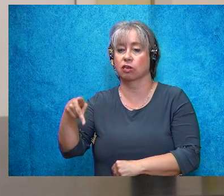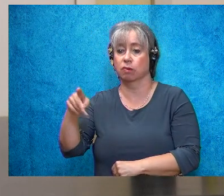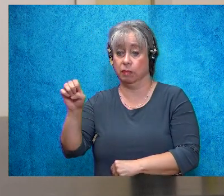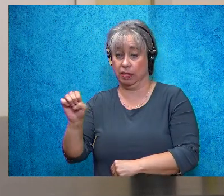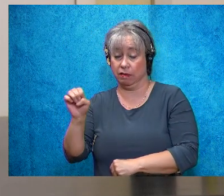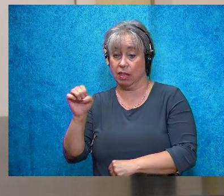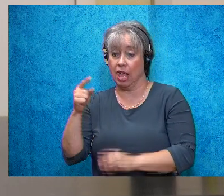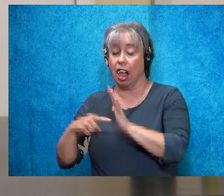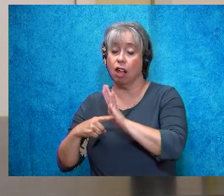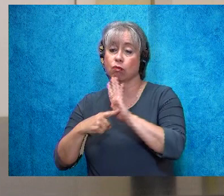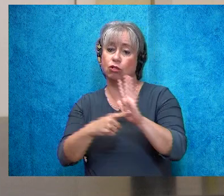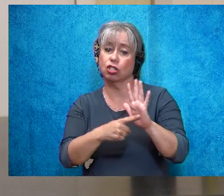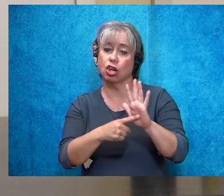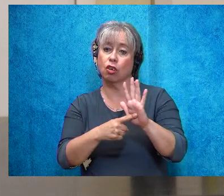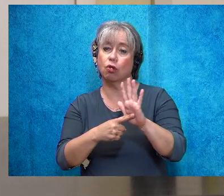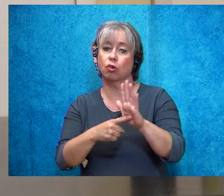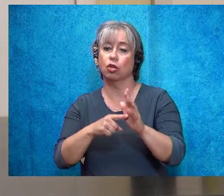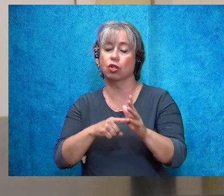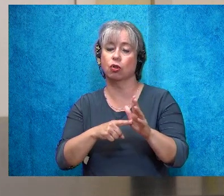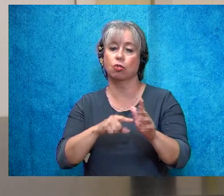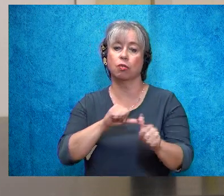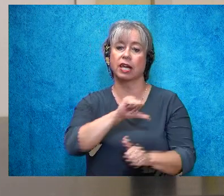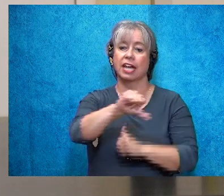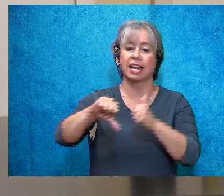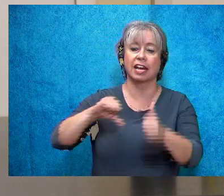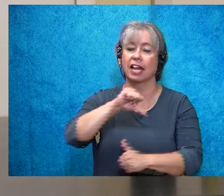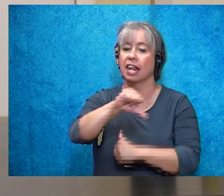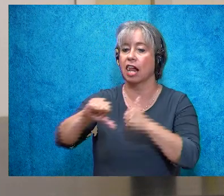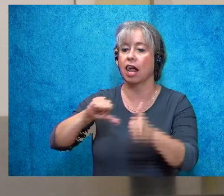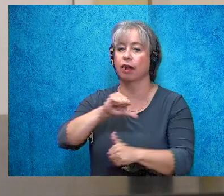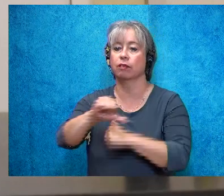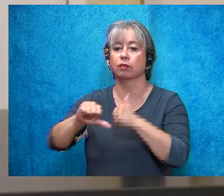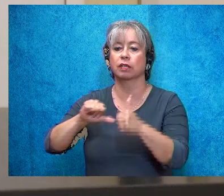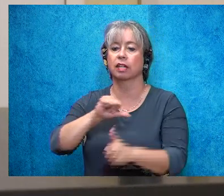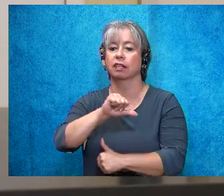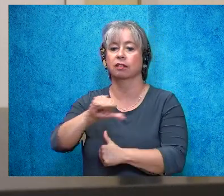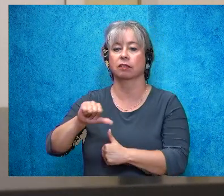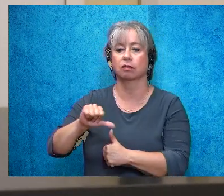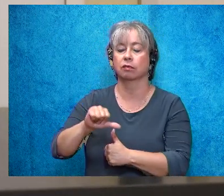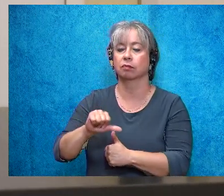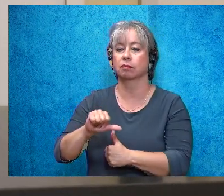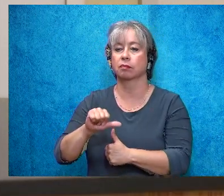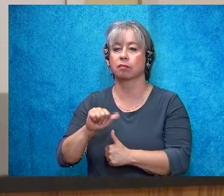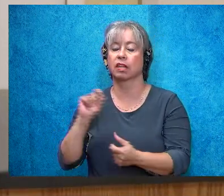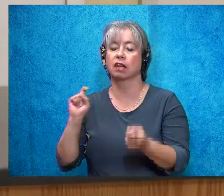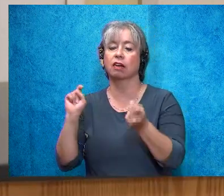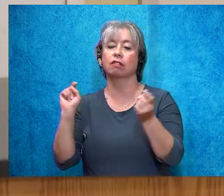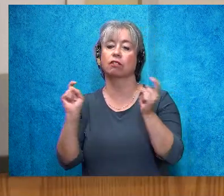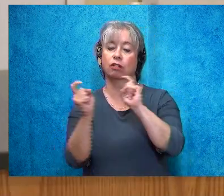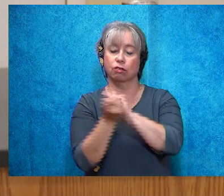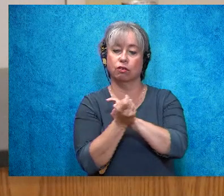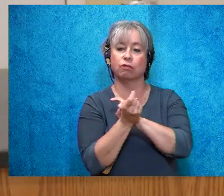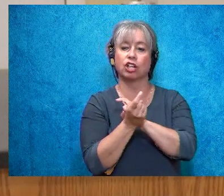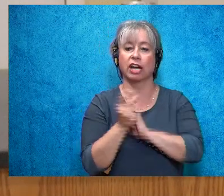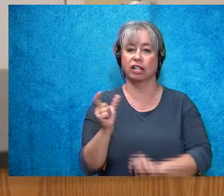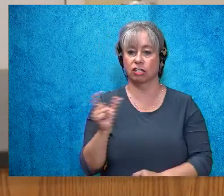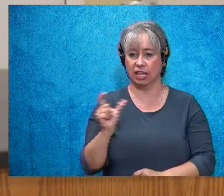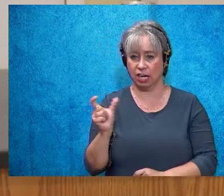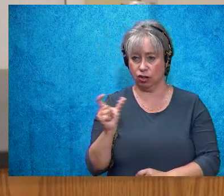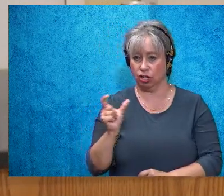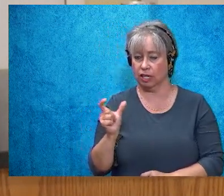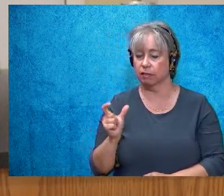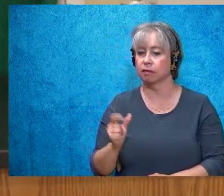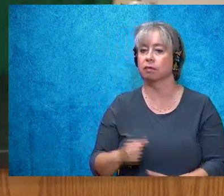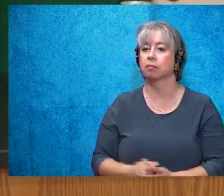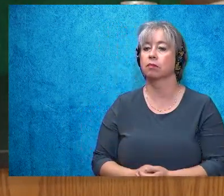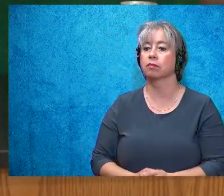second about how we can convert gravitational potential energy into kinetic energy. Something fun you can do at